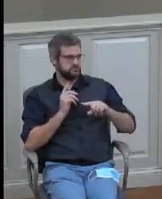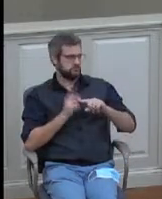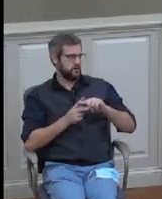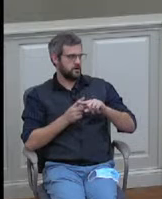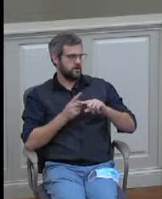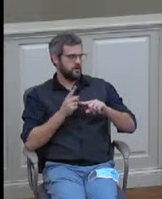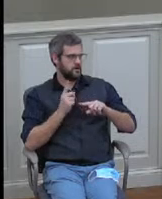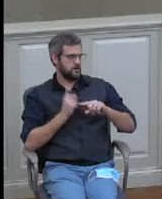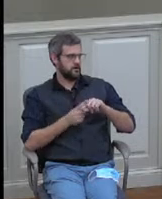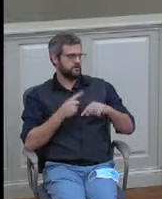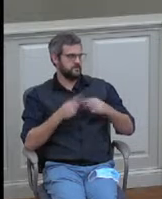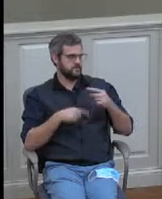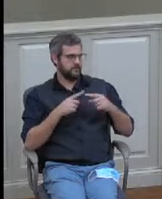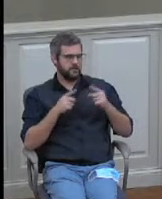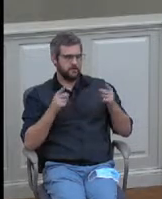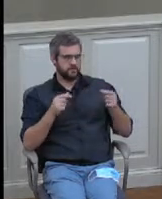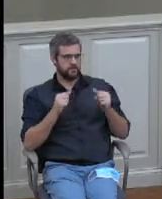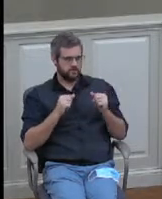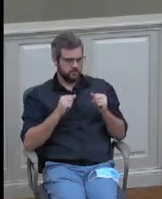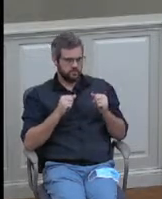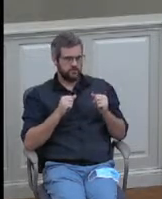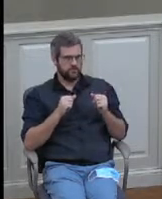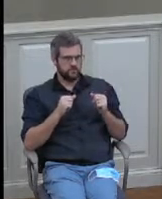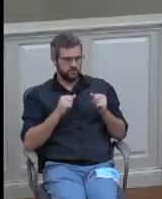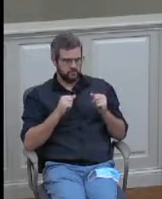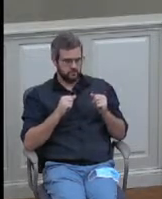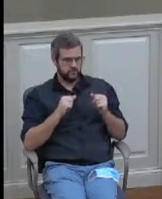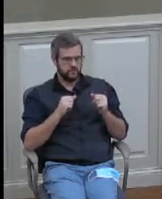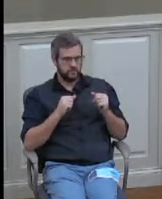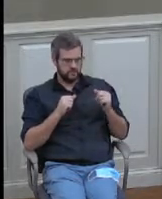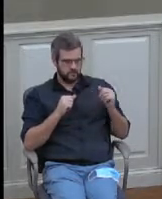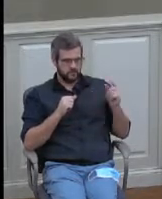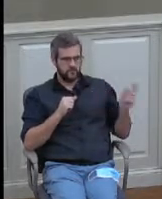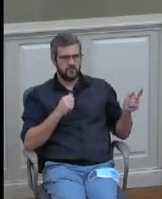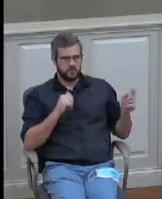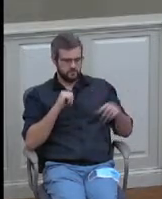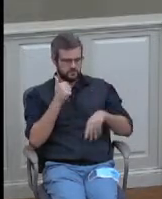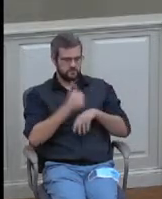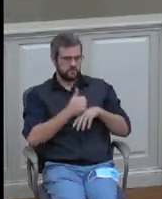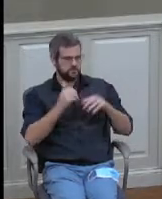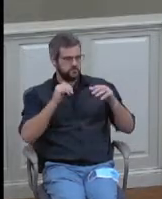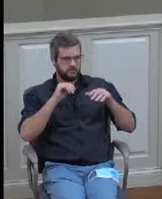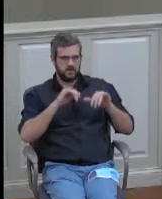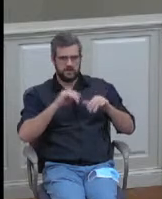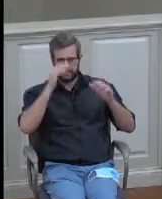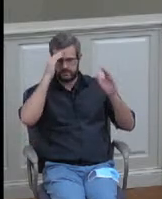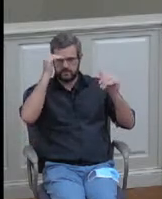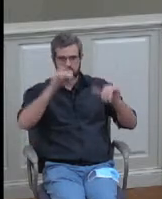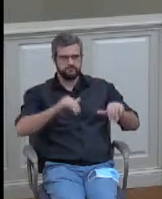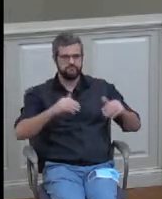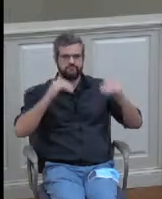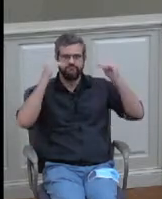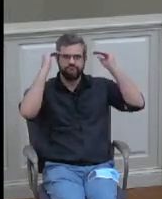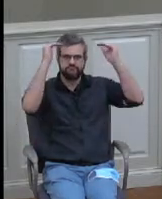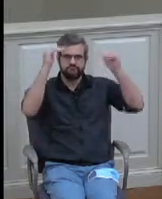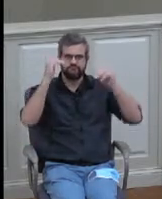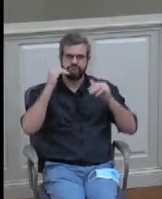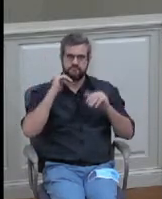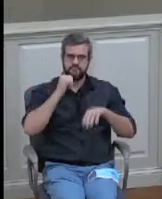both of you all, and he set a bar pretty high just based on his